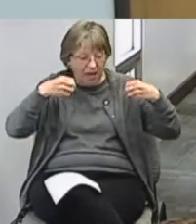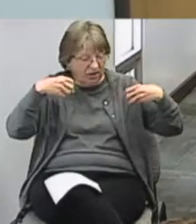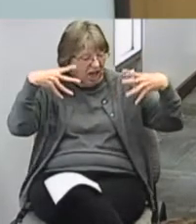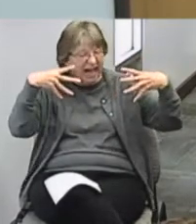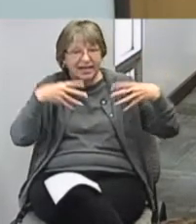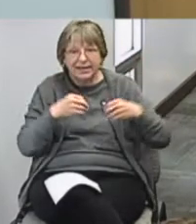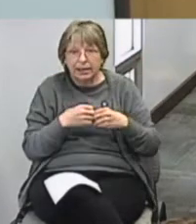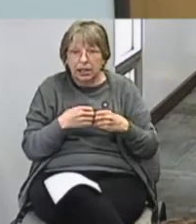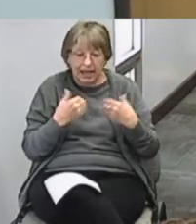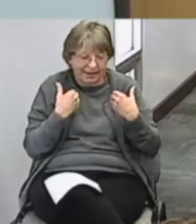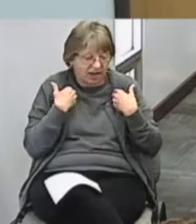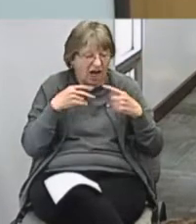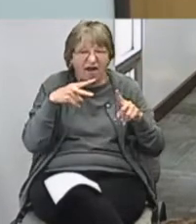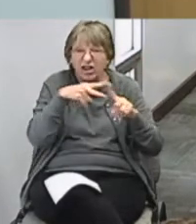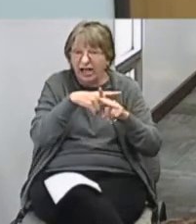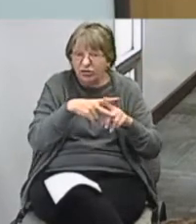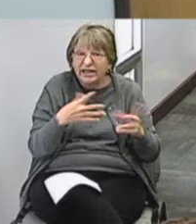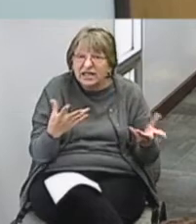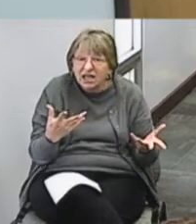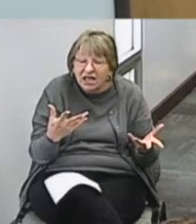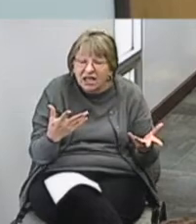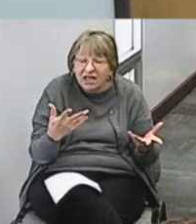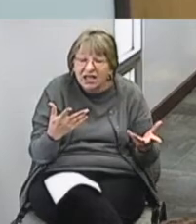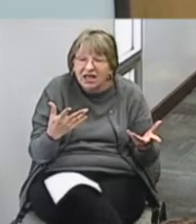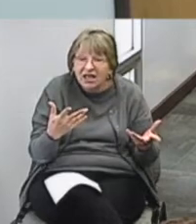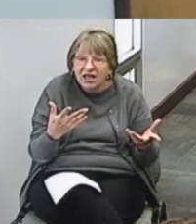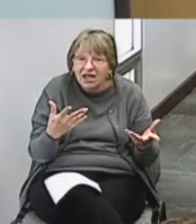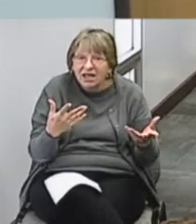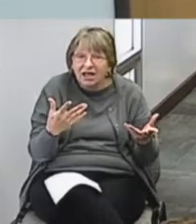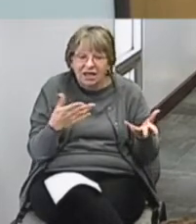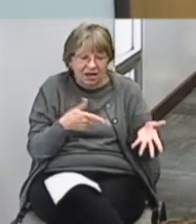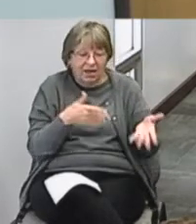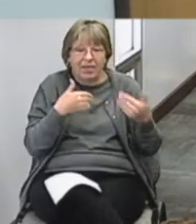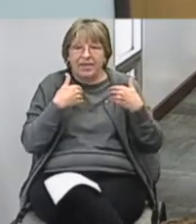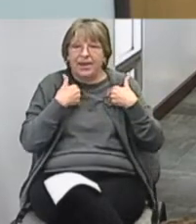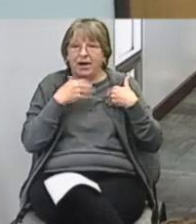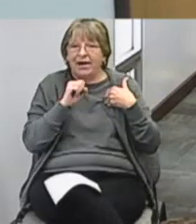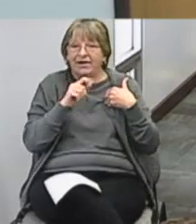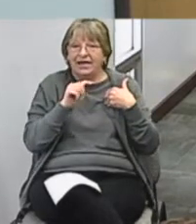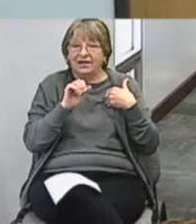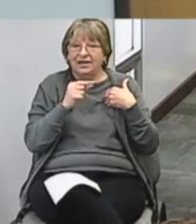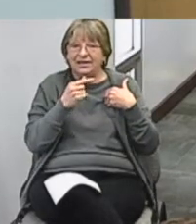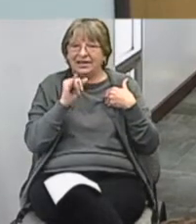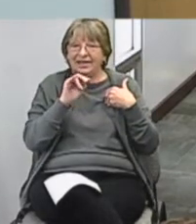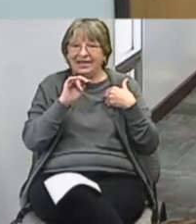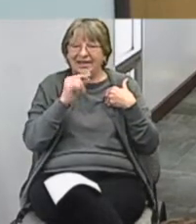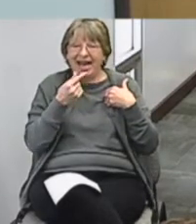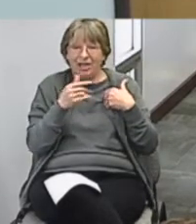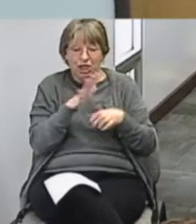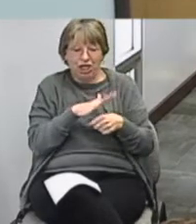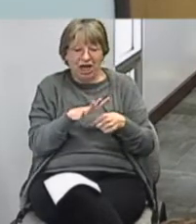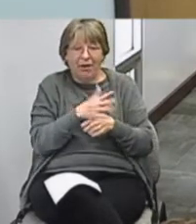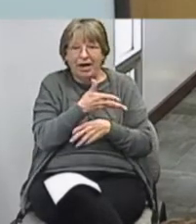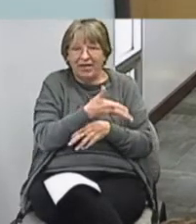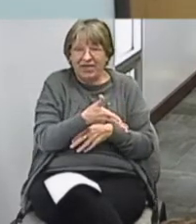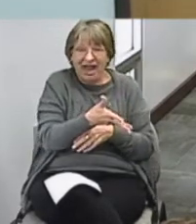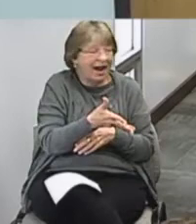by electricity. There's going to be a little staging area there. There's you know, you saw the